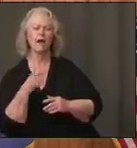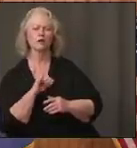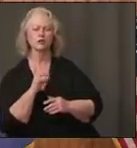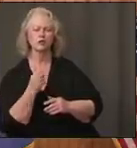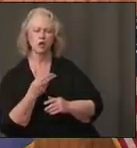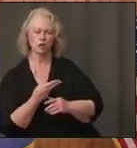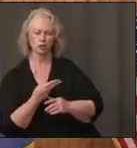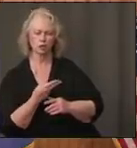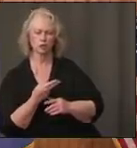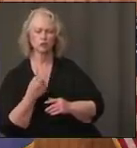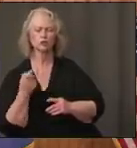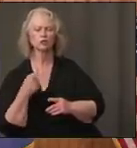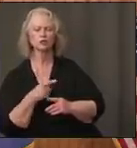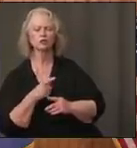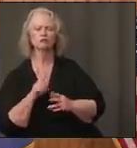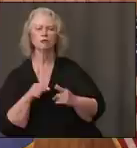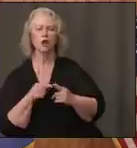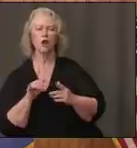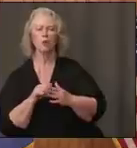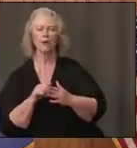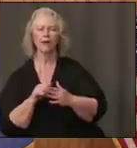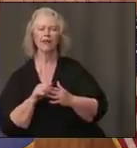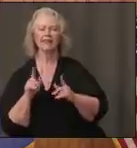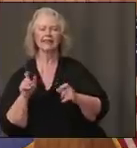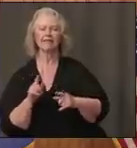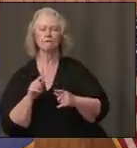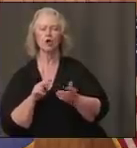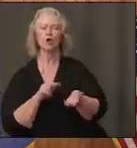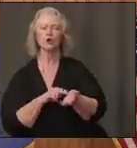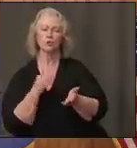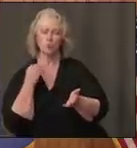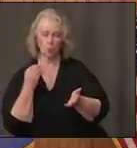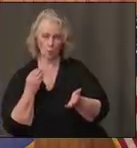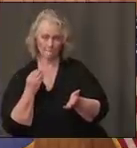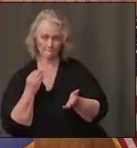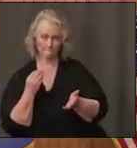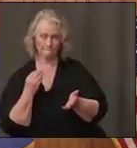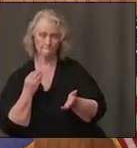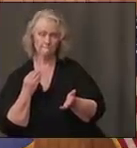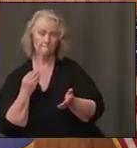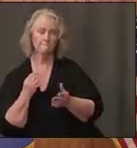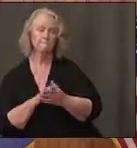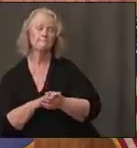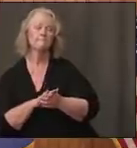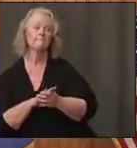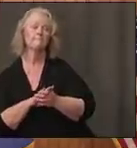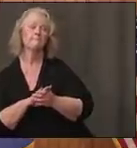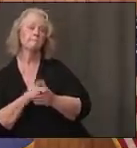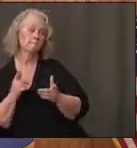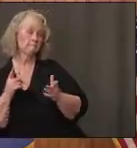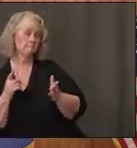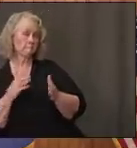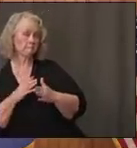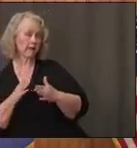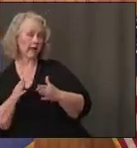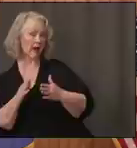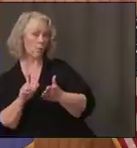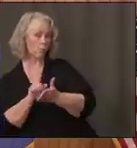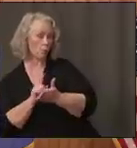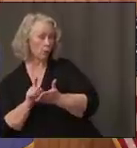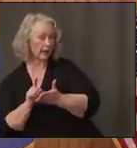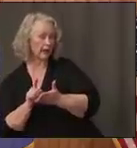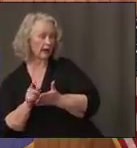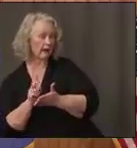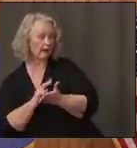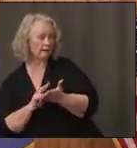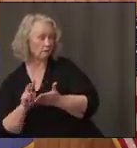question regarding the testing of nursing home residents and staff. Is the plan to have weekly or every other